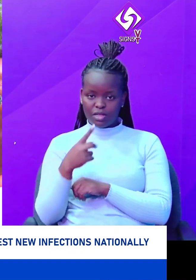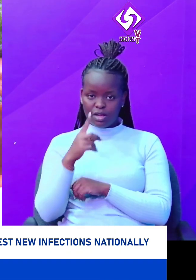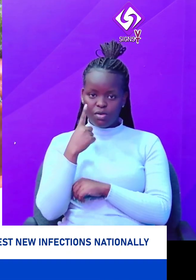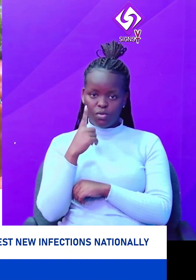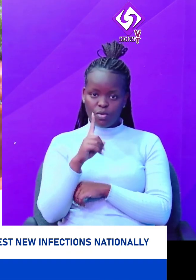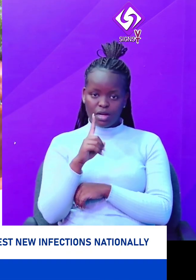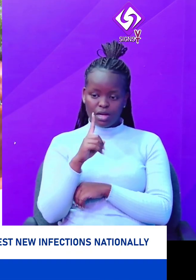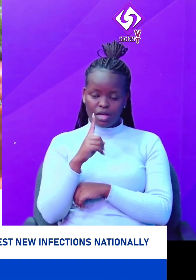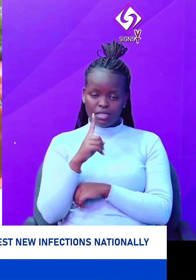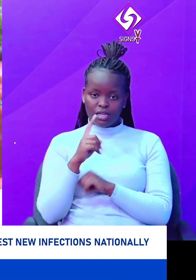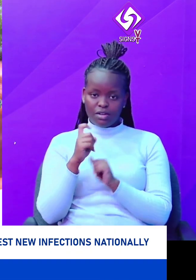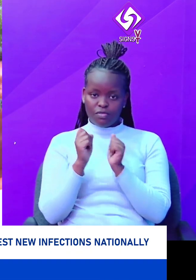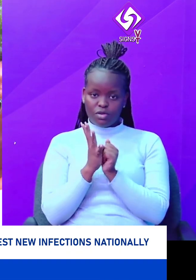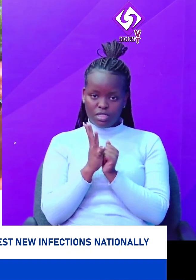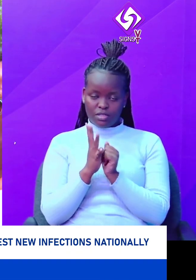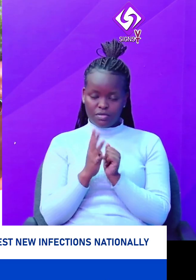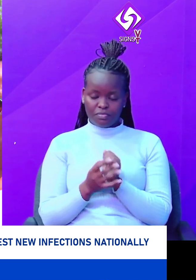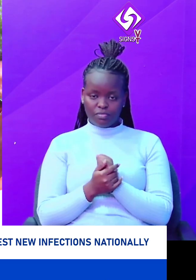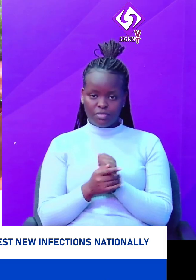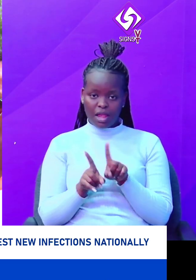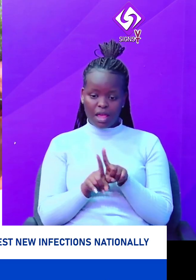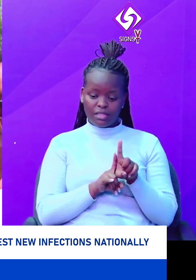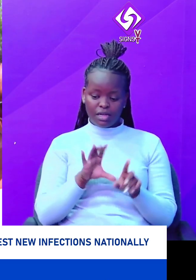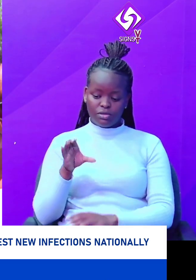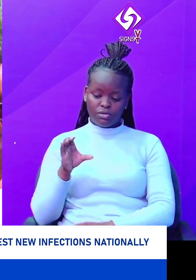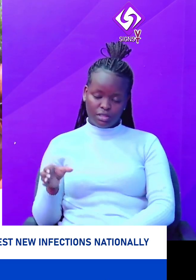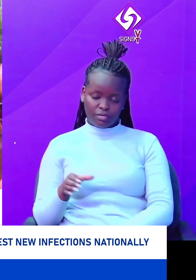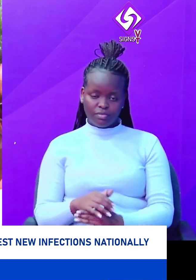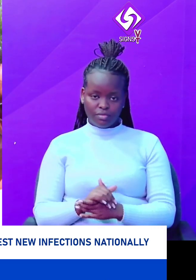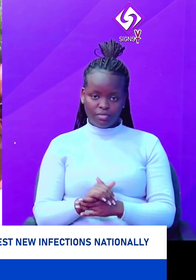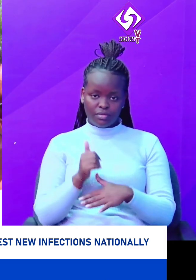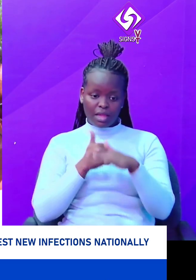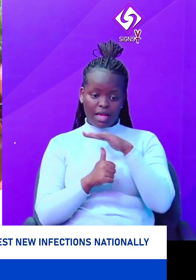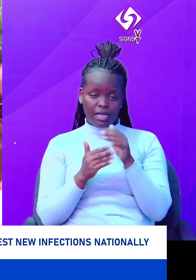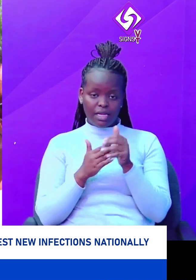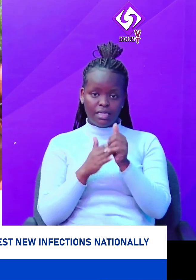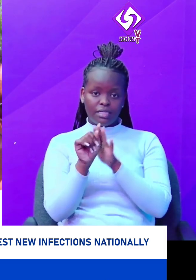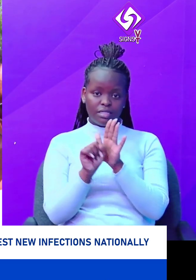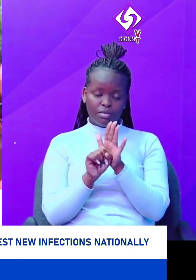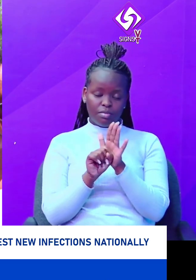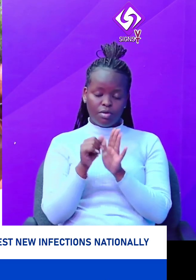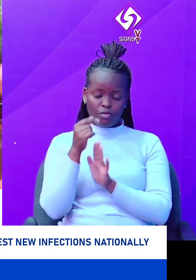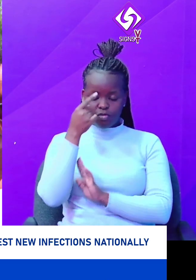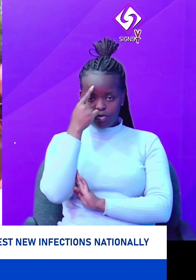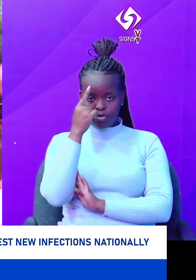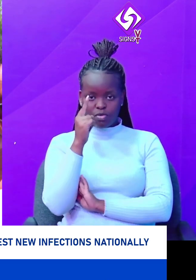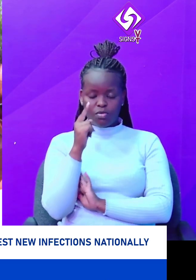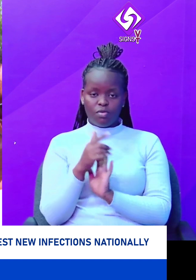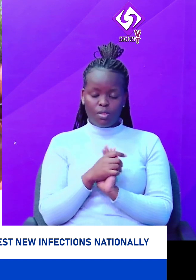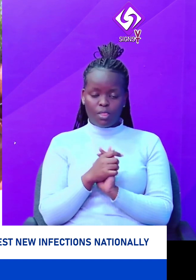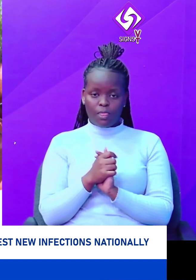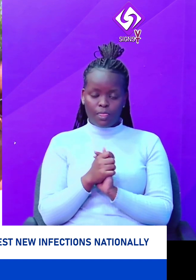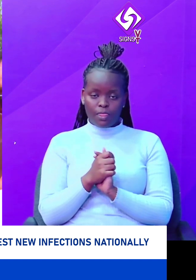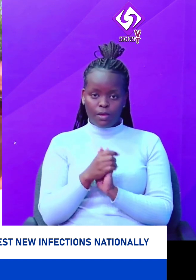77,114. As a county, under the leadership of His Excellency the Governor,